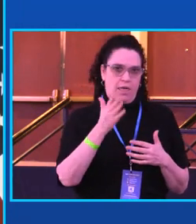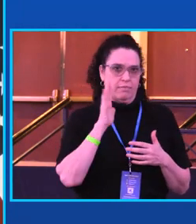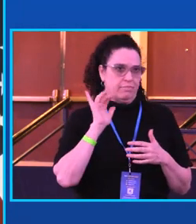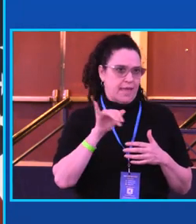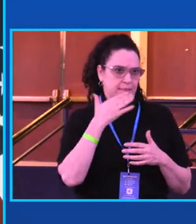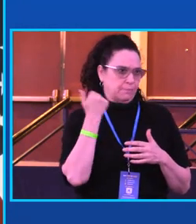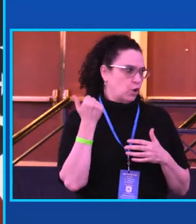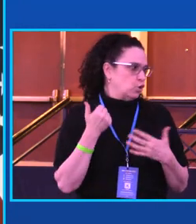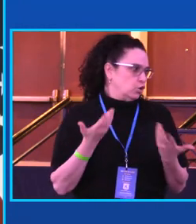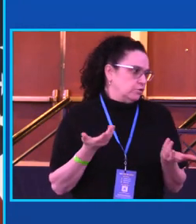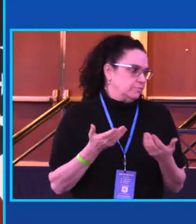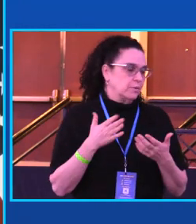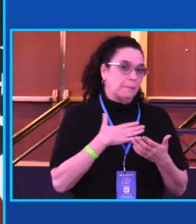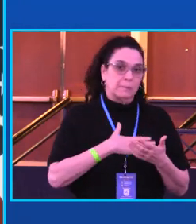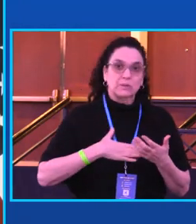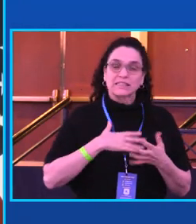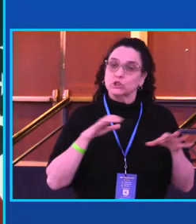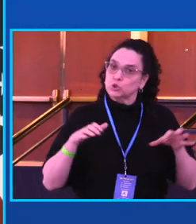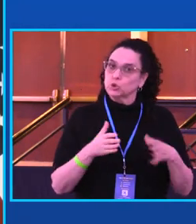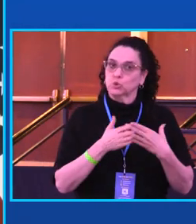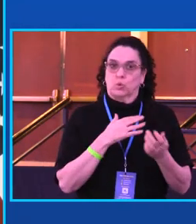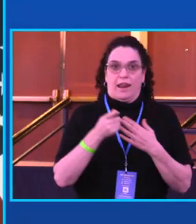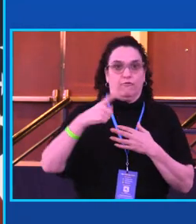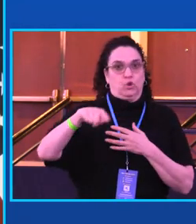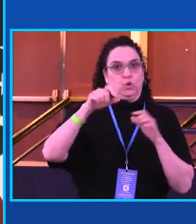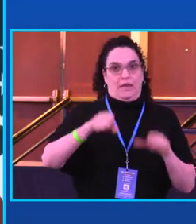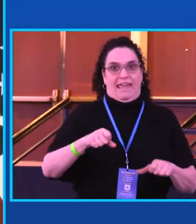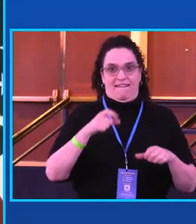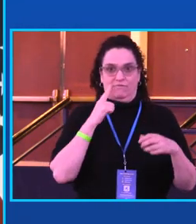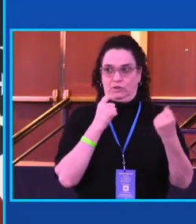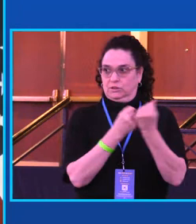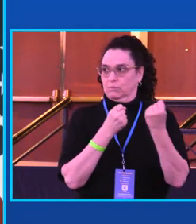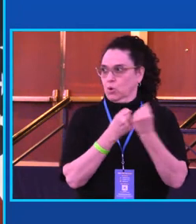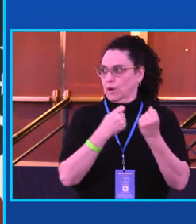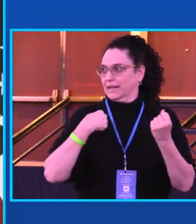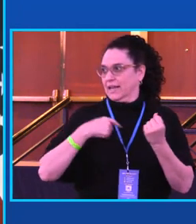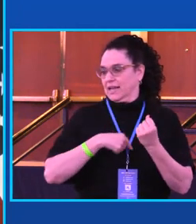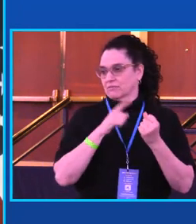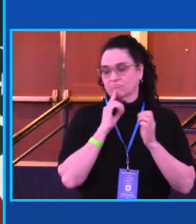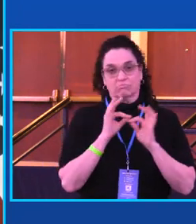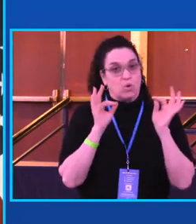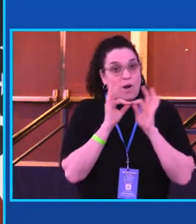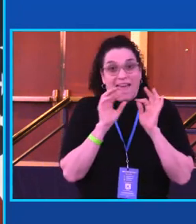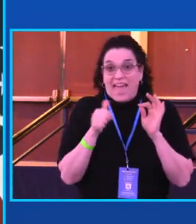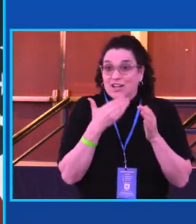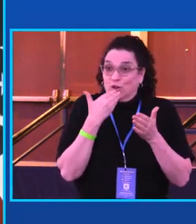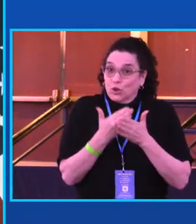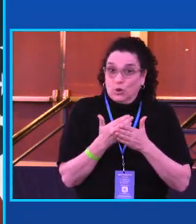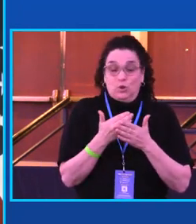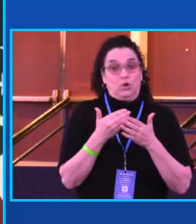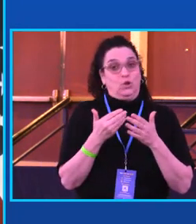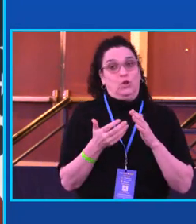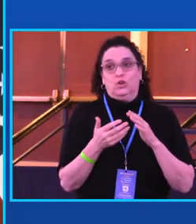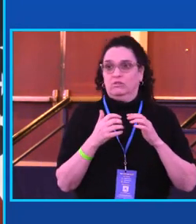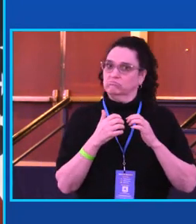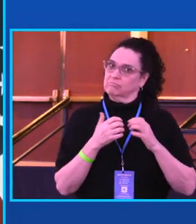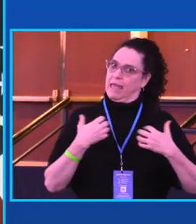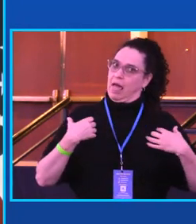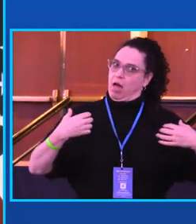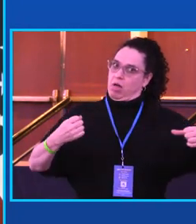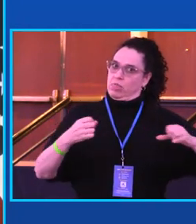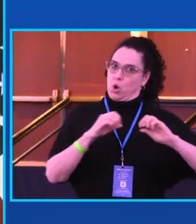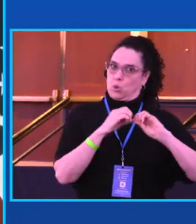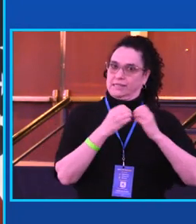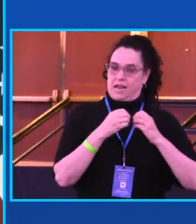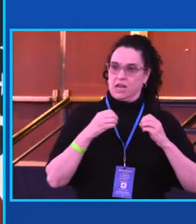Please do all that you can to support us. It's really, really important. Any good functioning organization, healthy organization, its